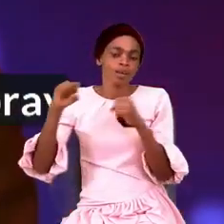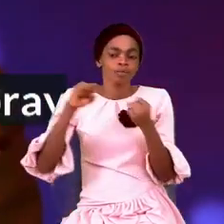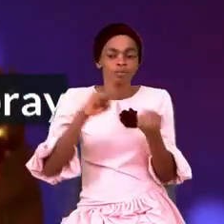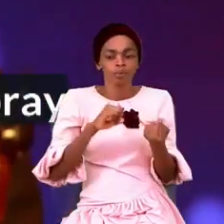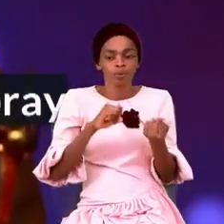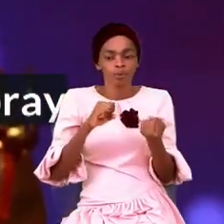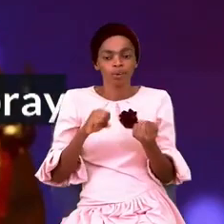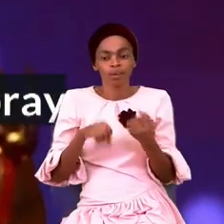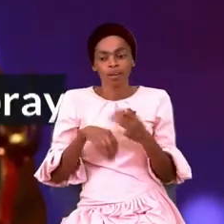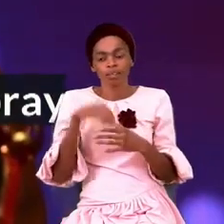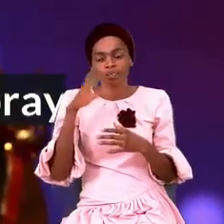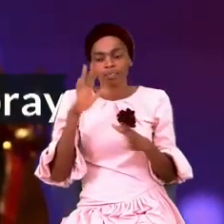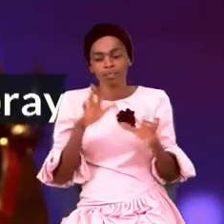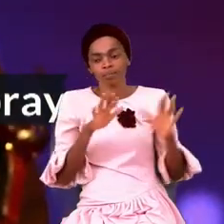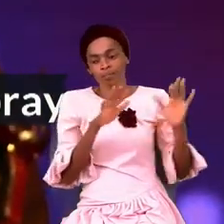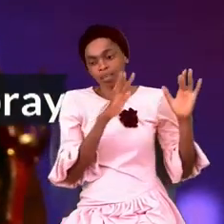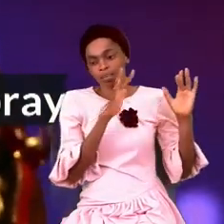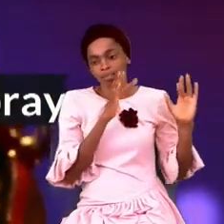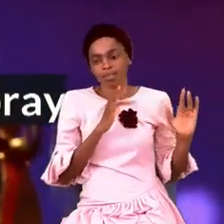pray.